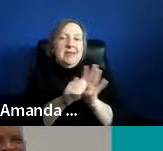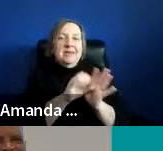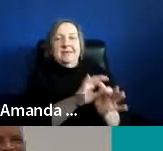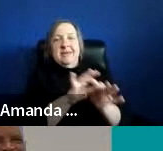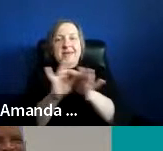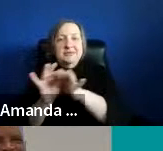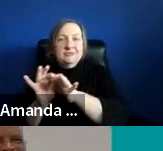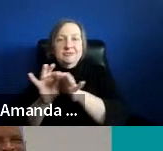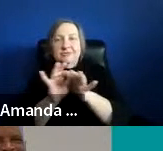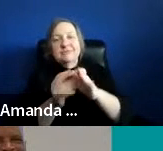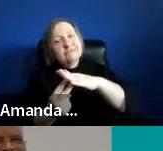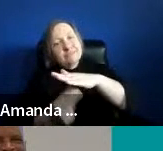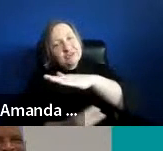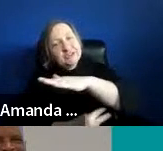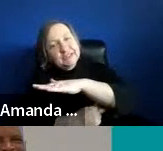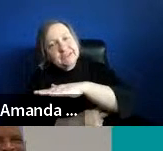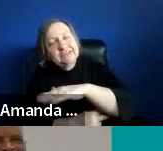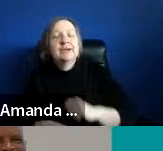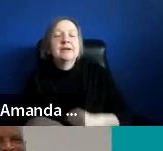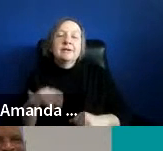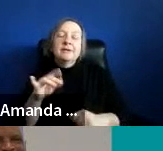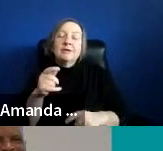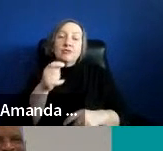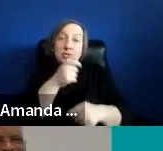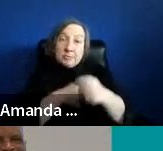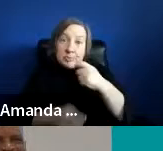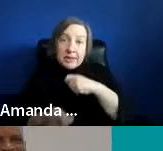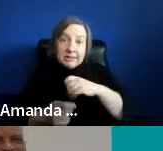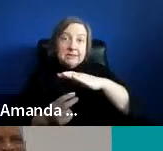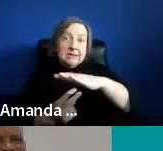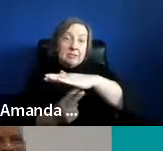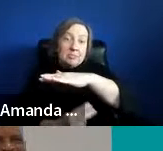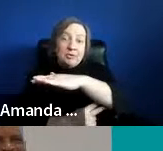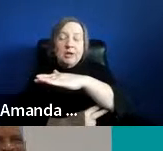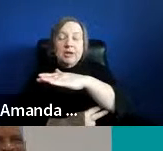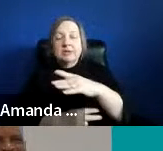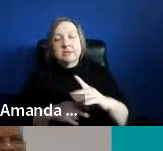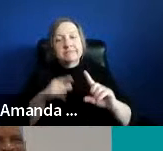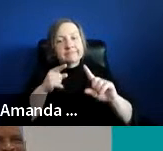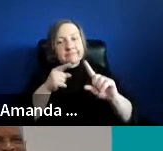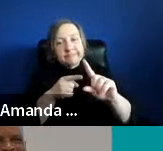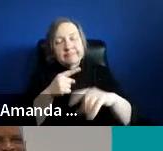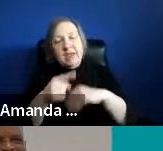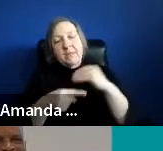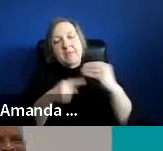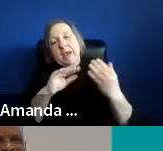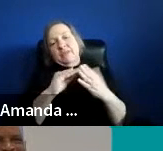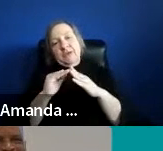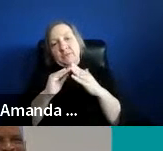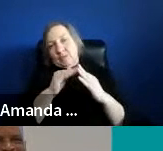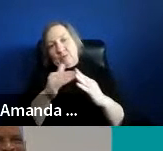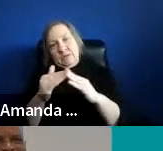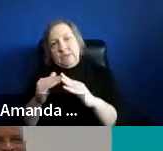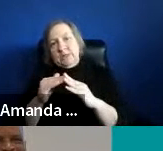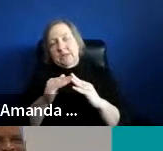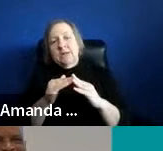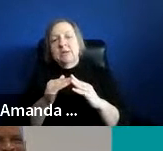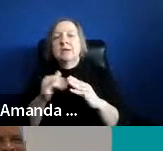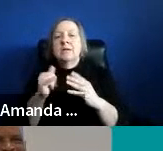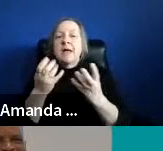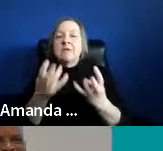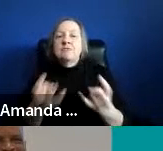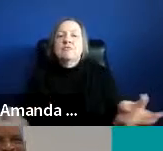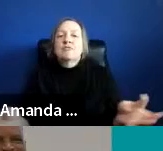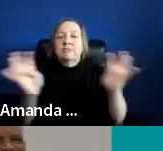but that replacing a bridge is about community, and I think the roundtable event had